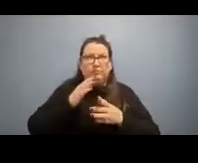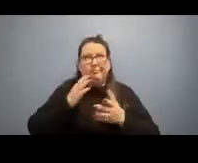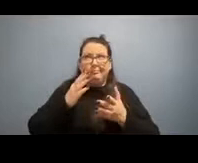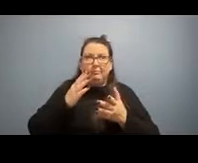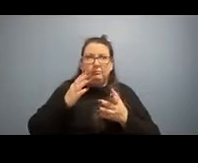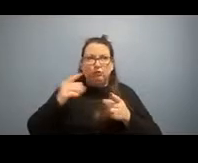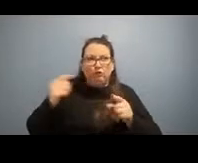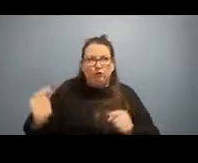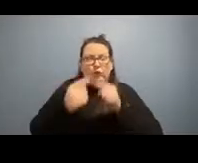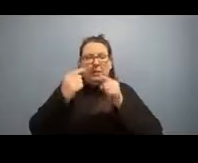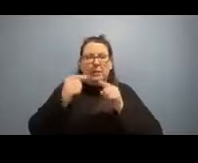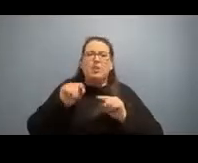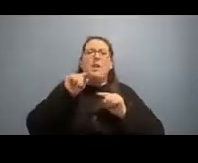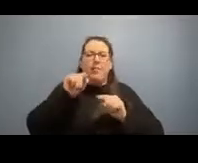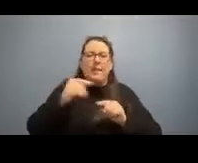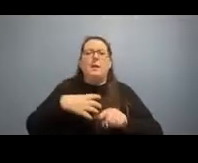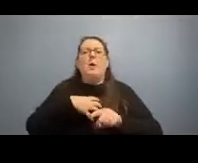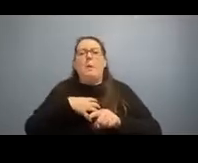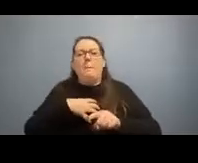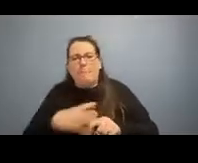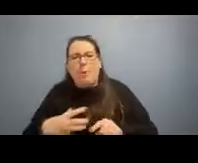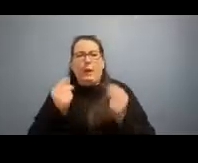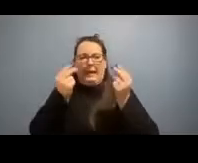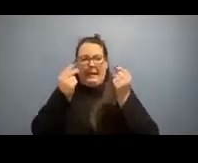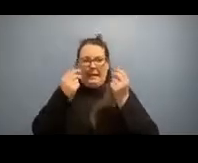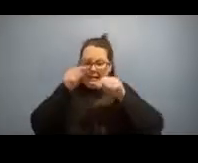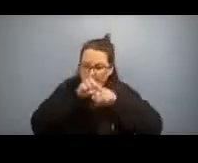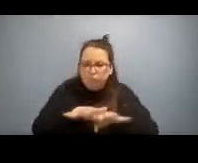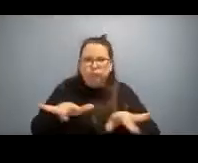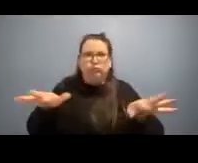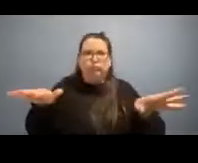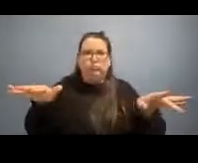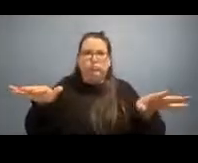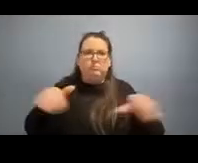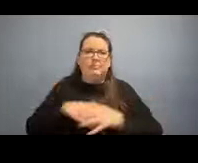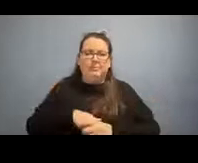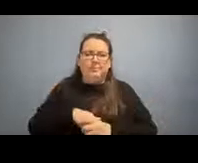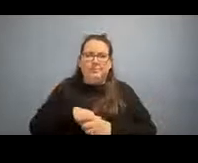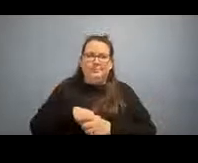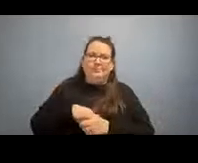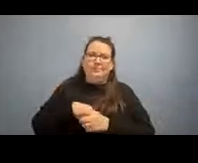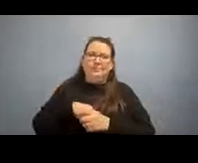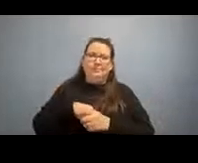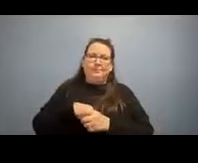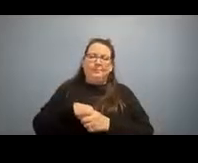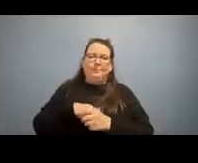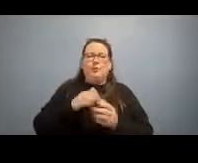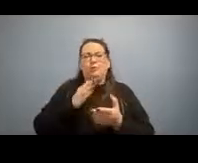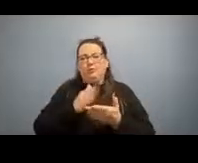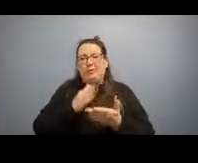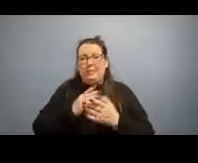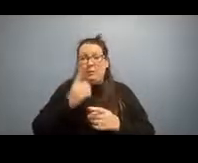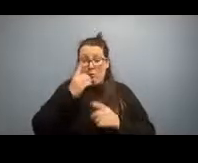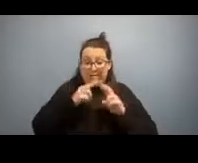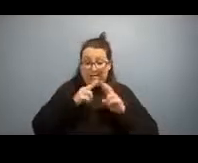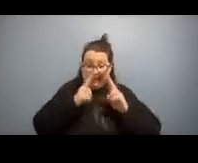the Alpha variant and also the other strains of the virus. So therefore, in a single household, if